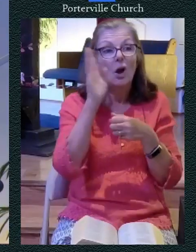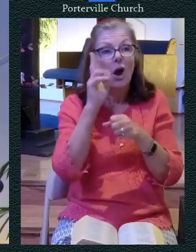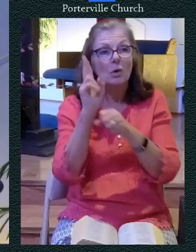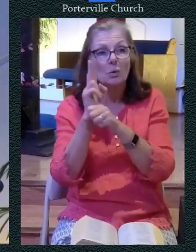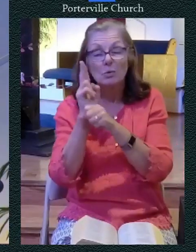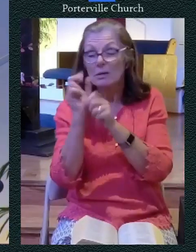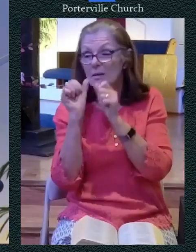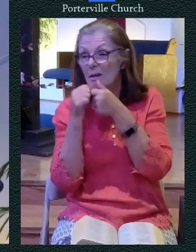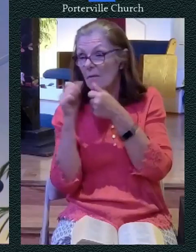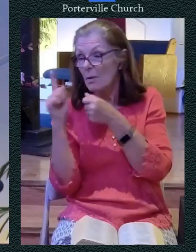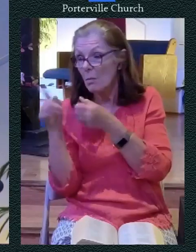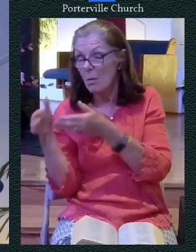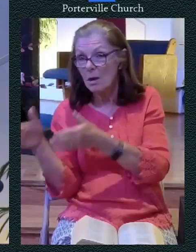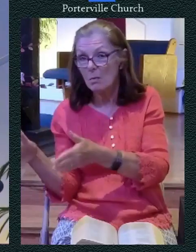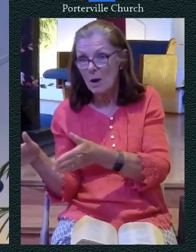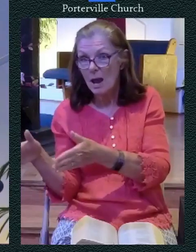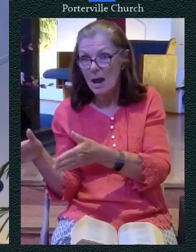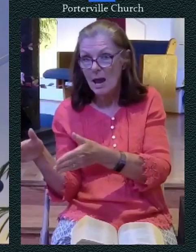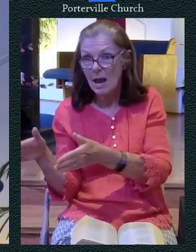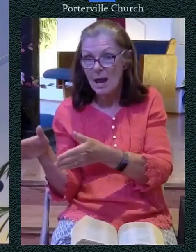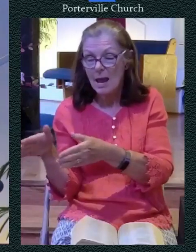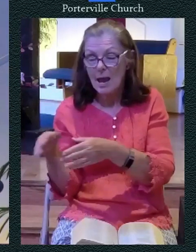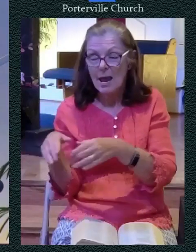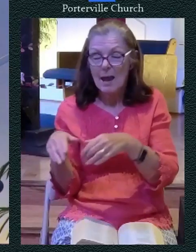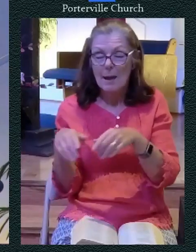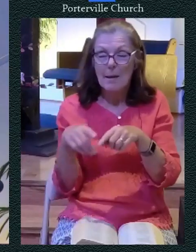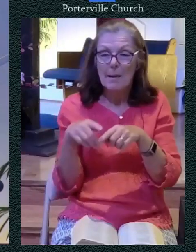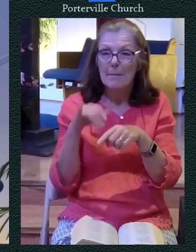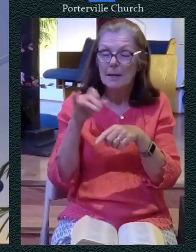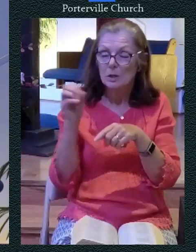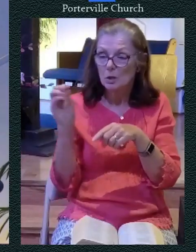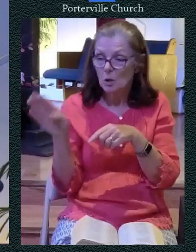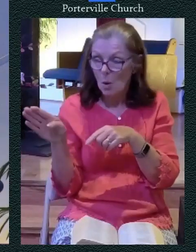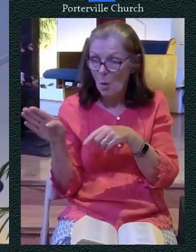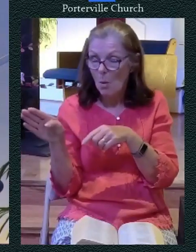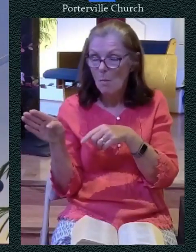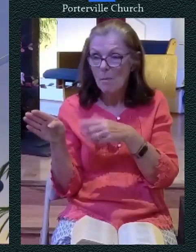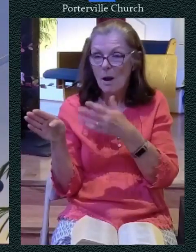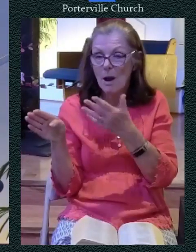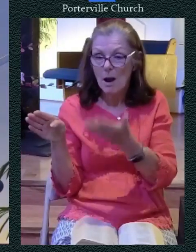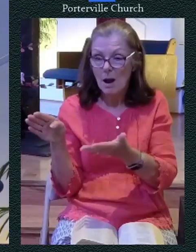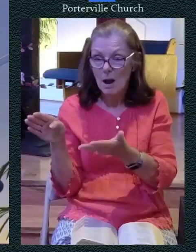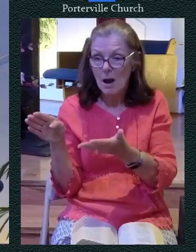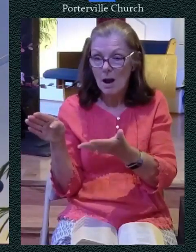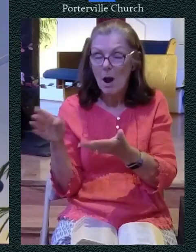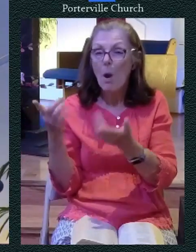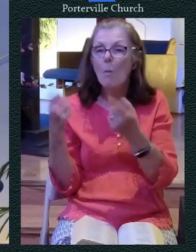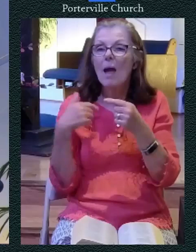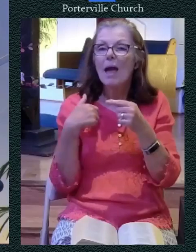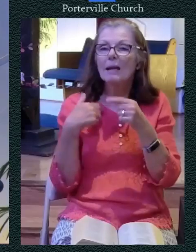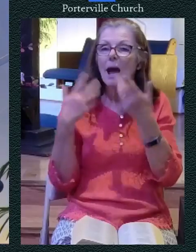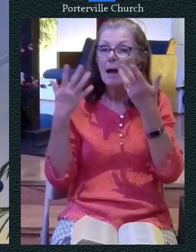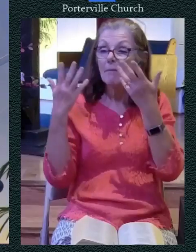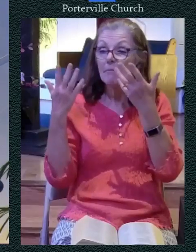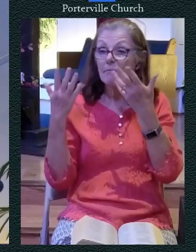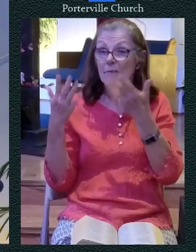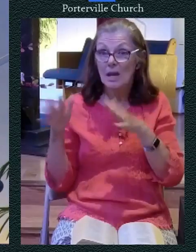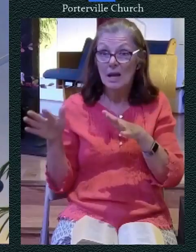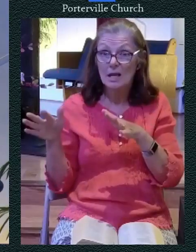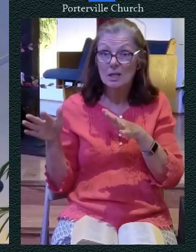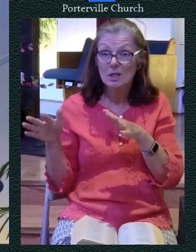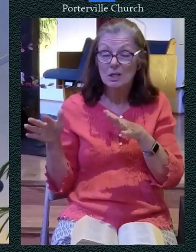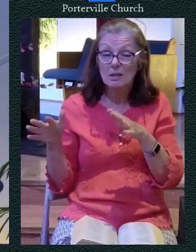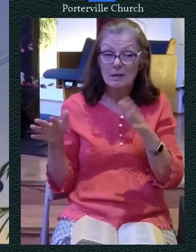way. Job says, when I come forth from this, I will be as gold.